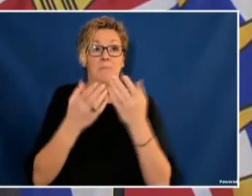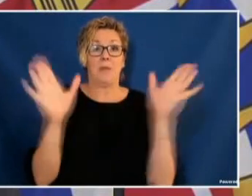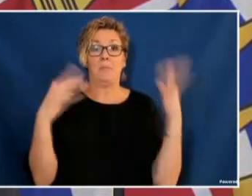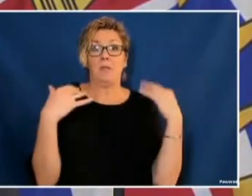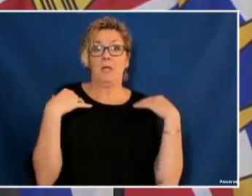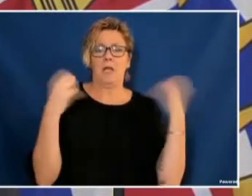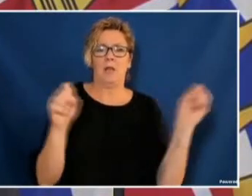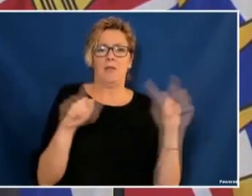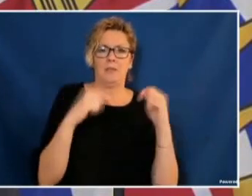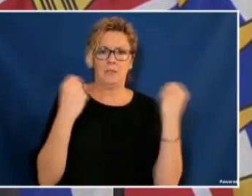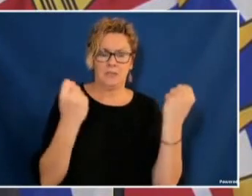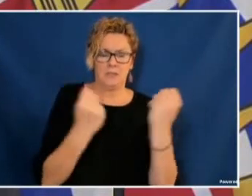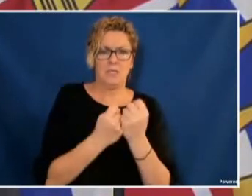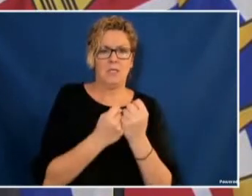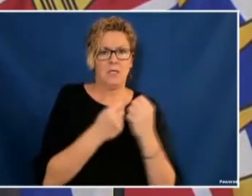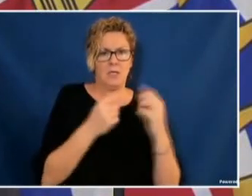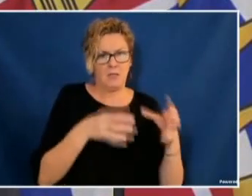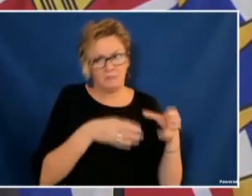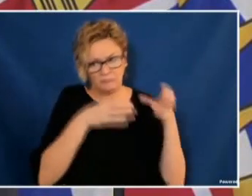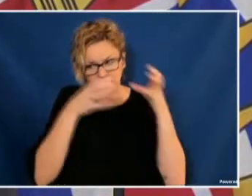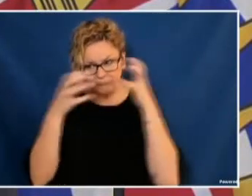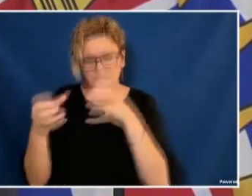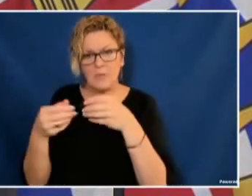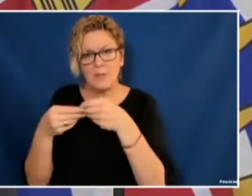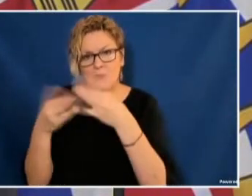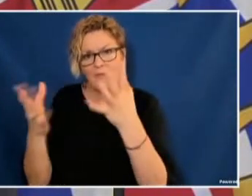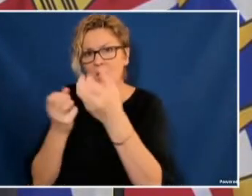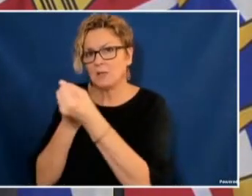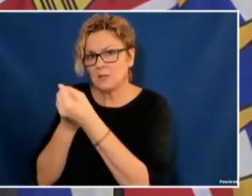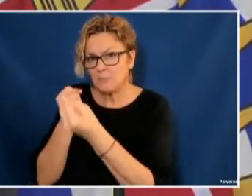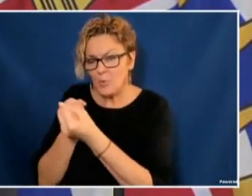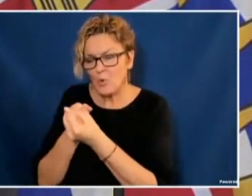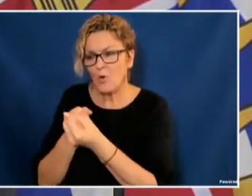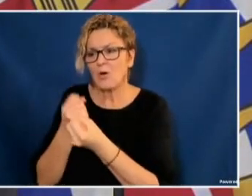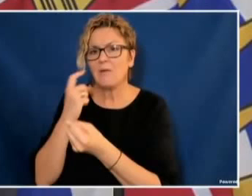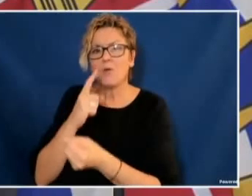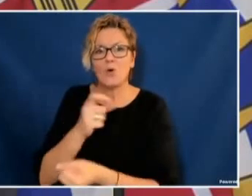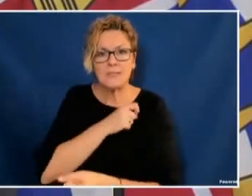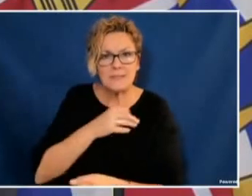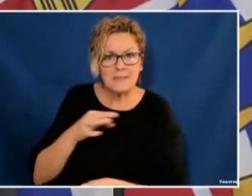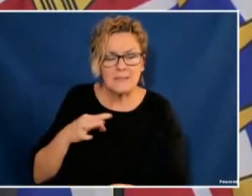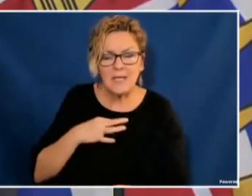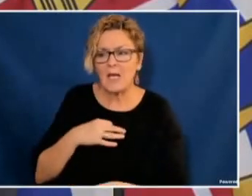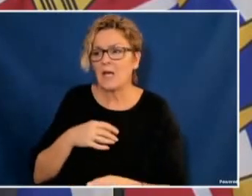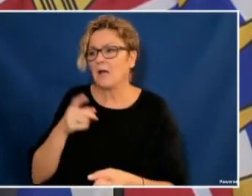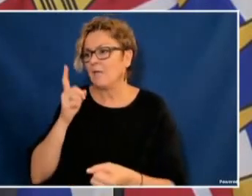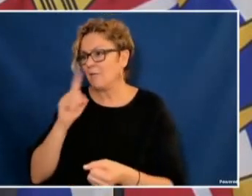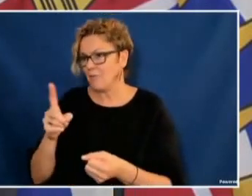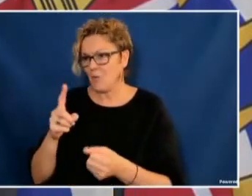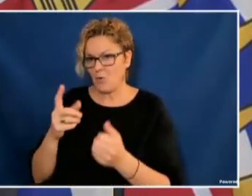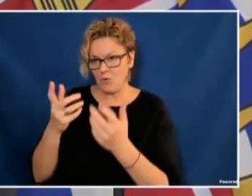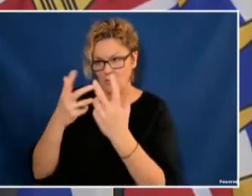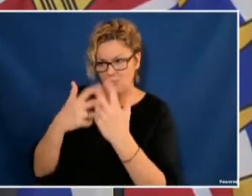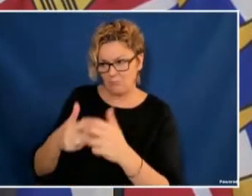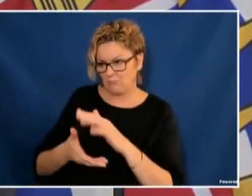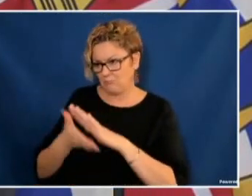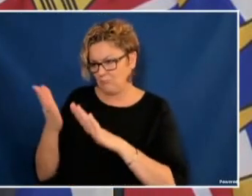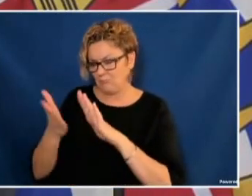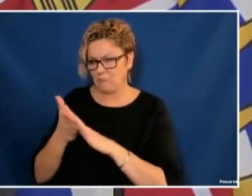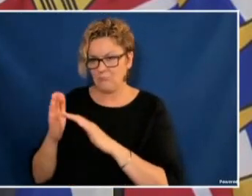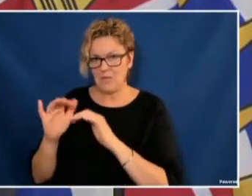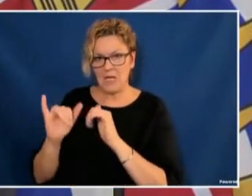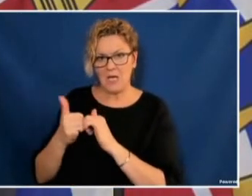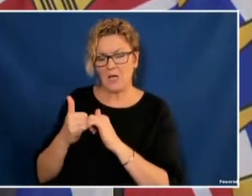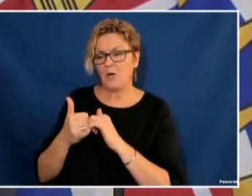there was, you know, the oldest person who died from COVID this weekend was 103. And you think what